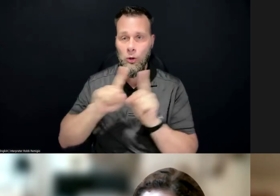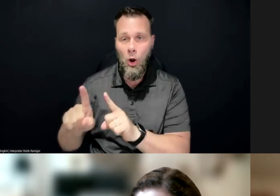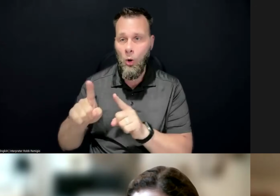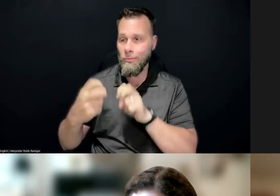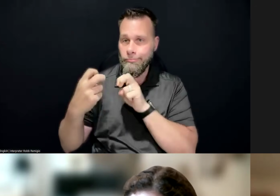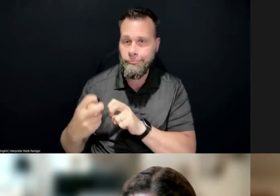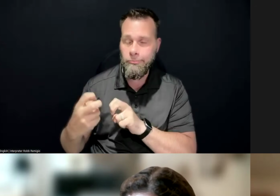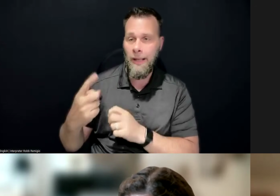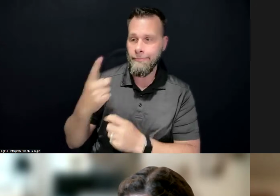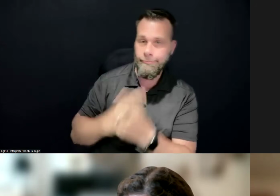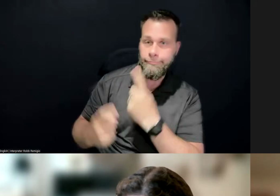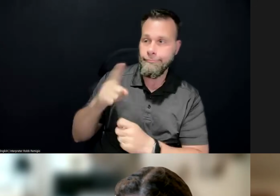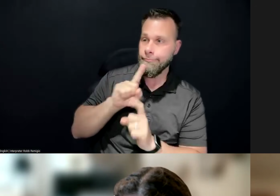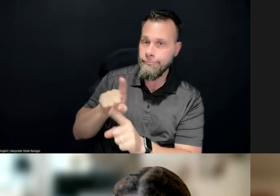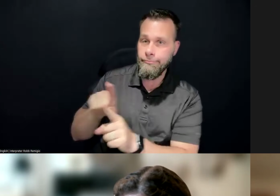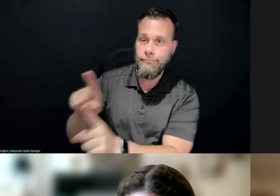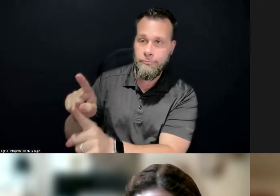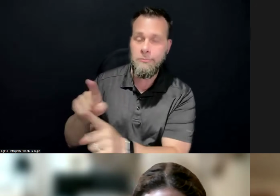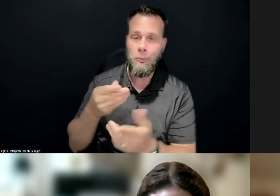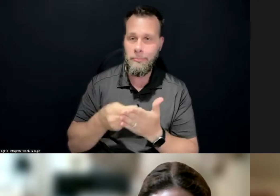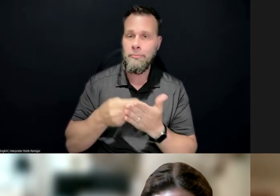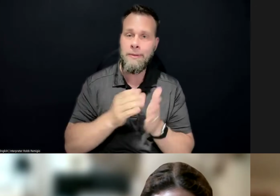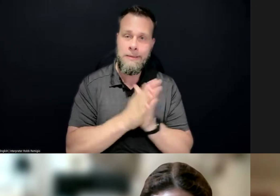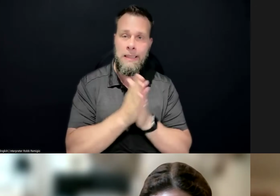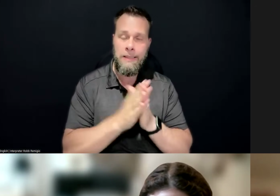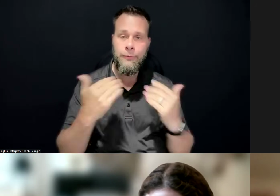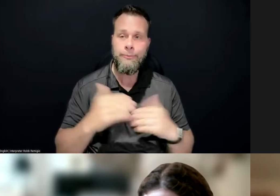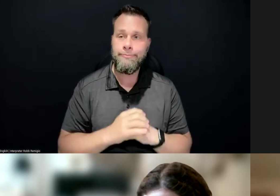absolutely. Absolutely. Okay, thank you.